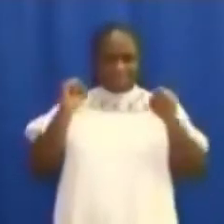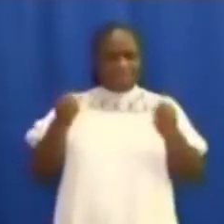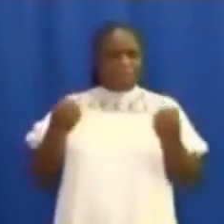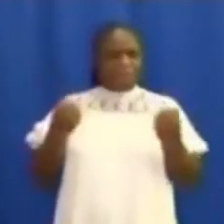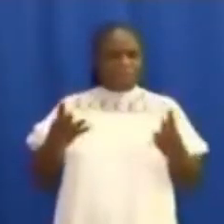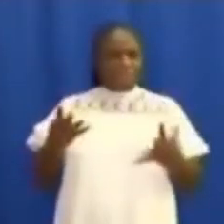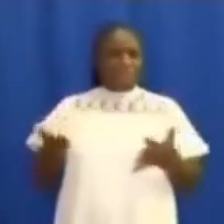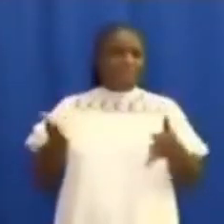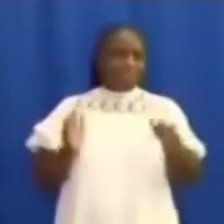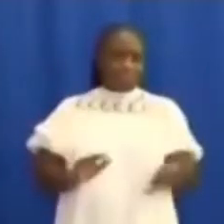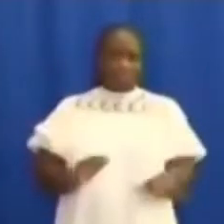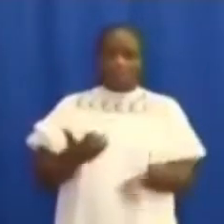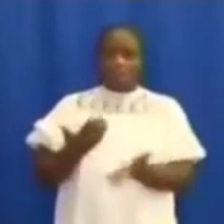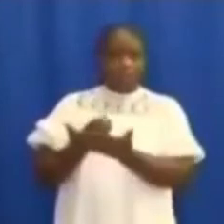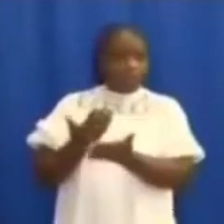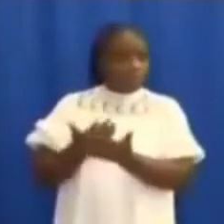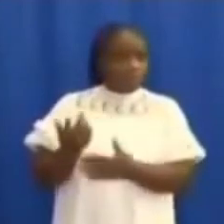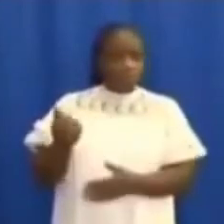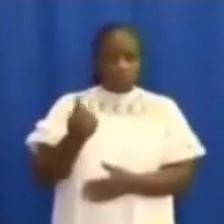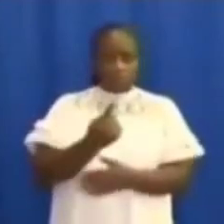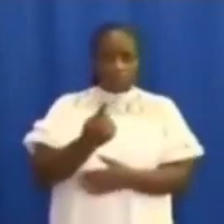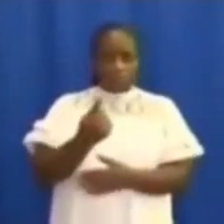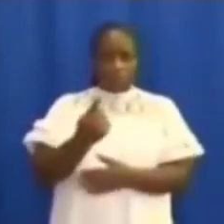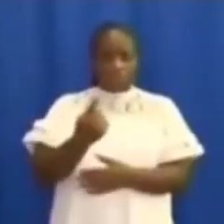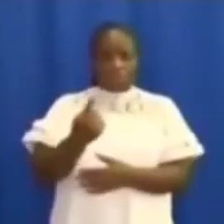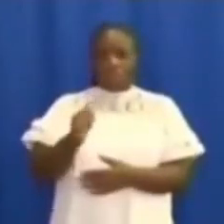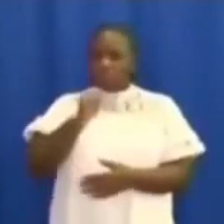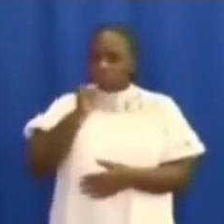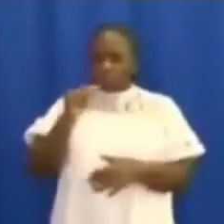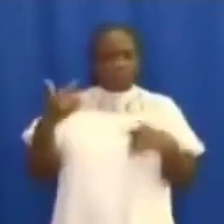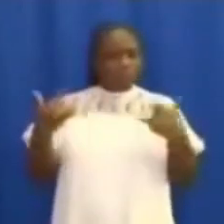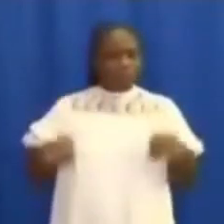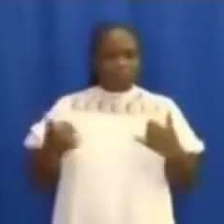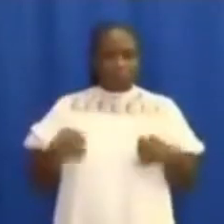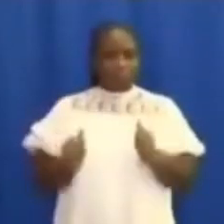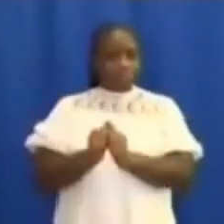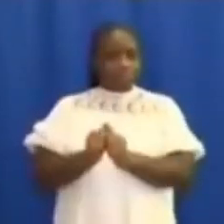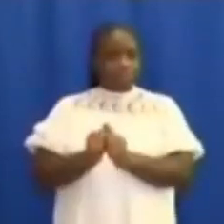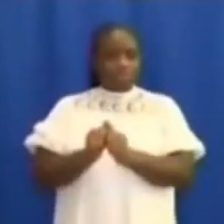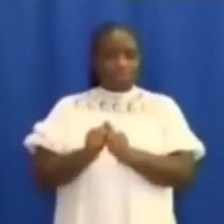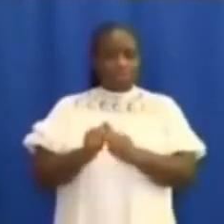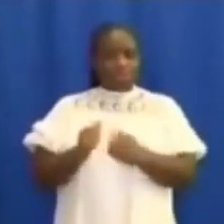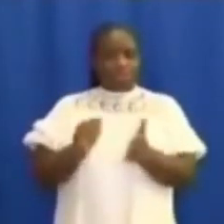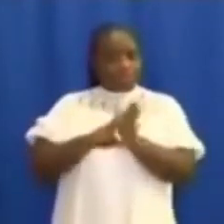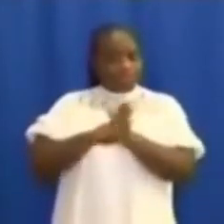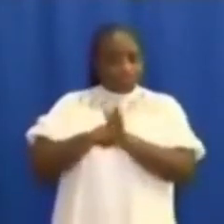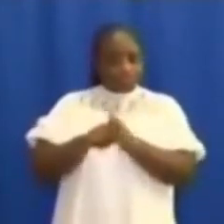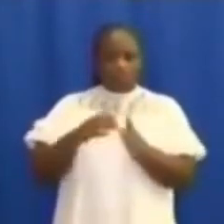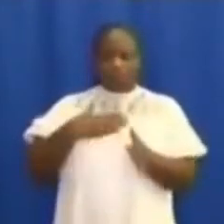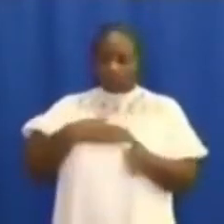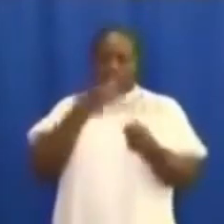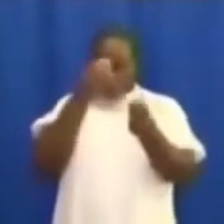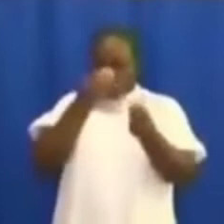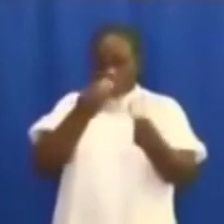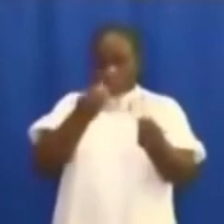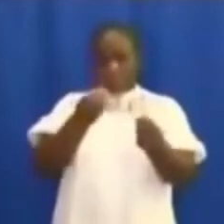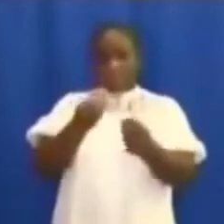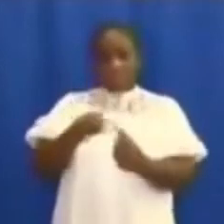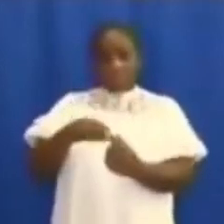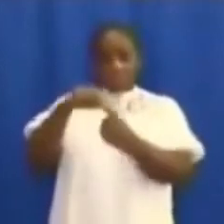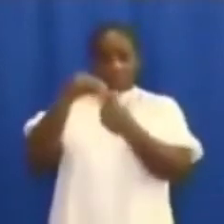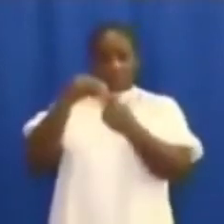yawa, ni panify, moko ke hela akashwe. Nye yamlano, ni